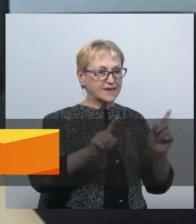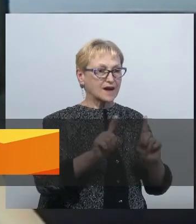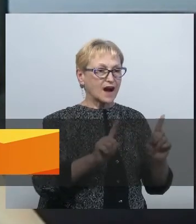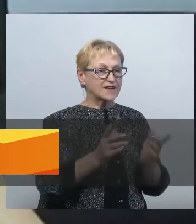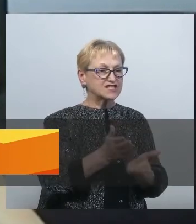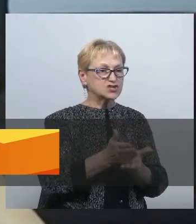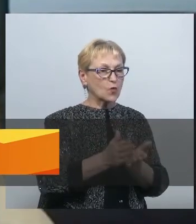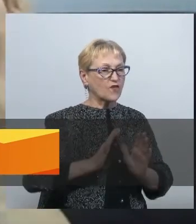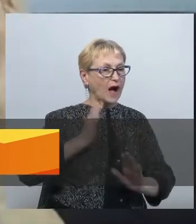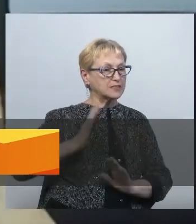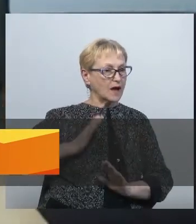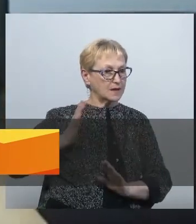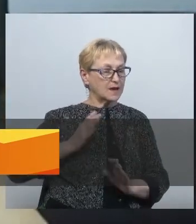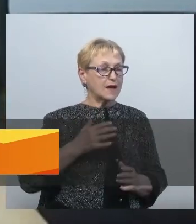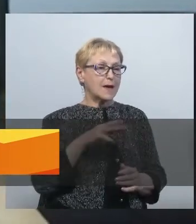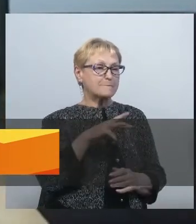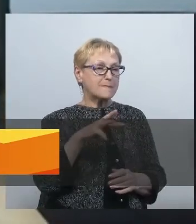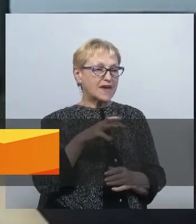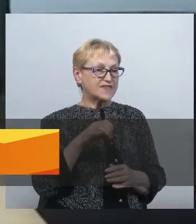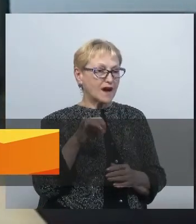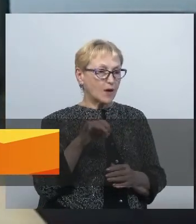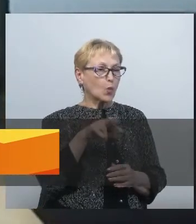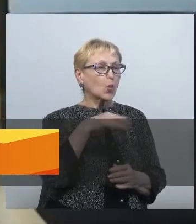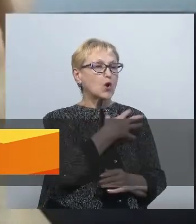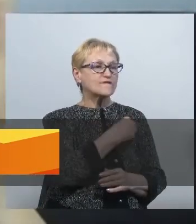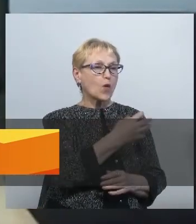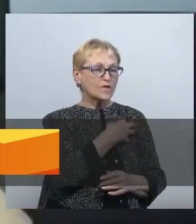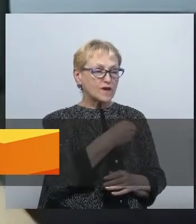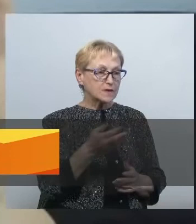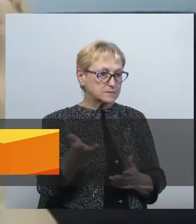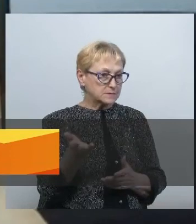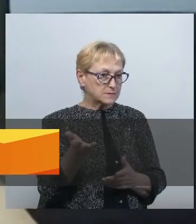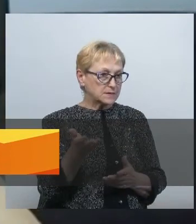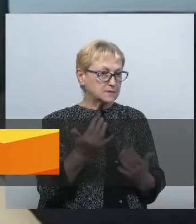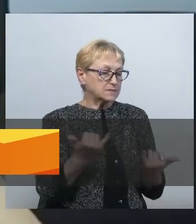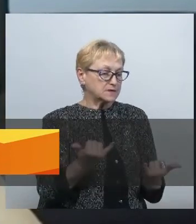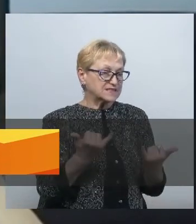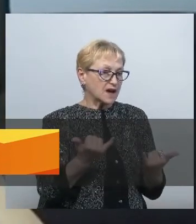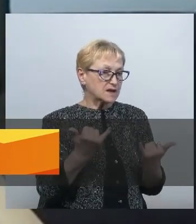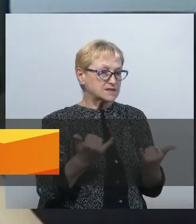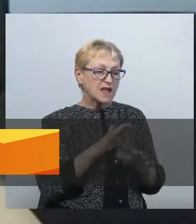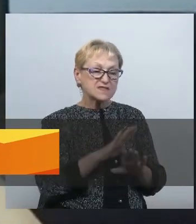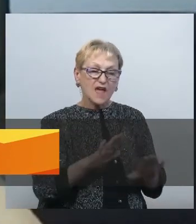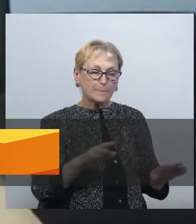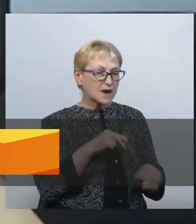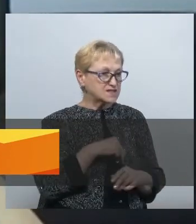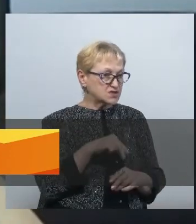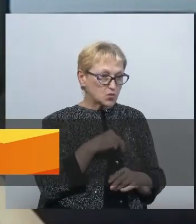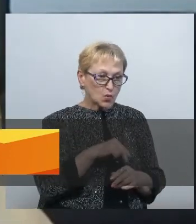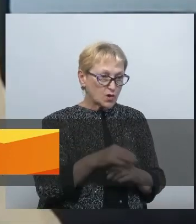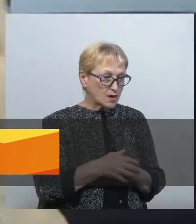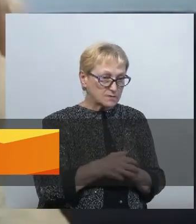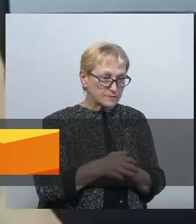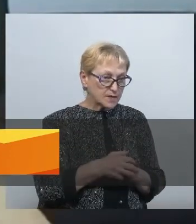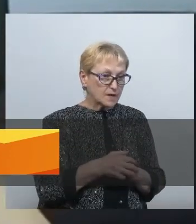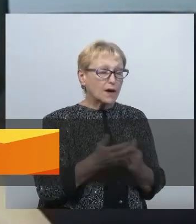And I'm so sorry that the media critics, the way this media was called, that existed in Lviv, barely works